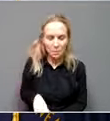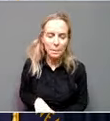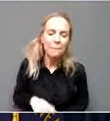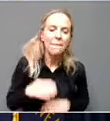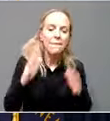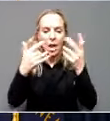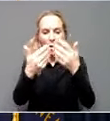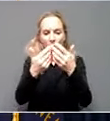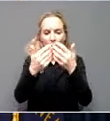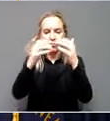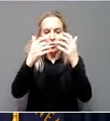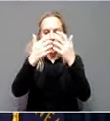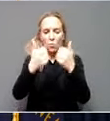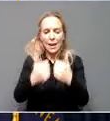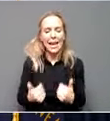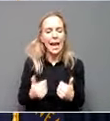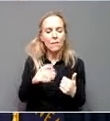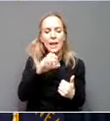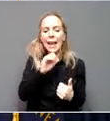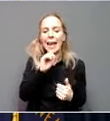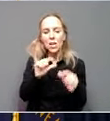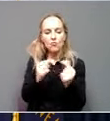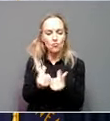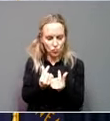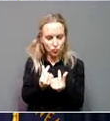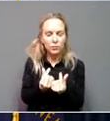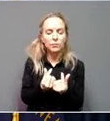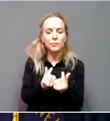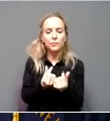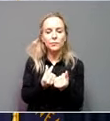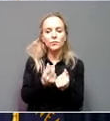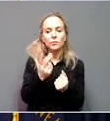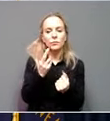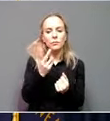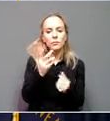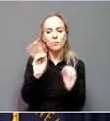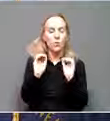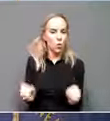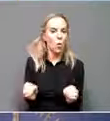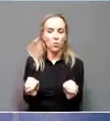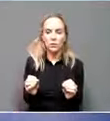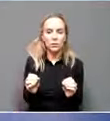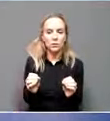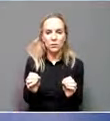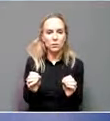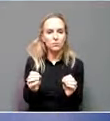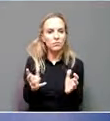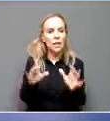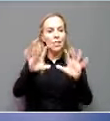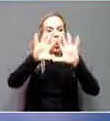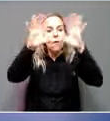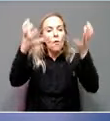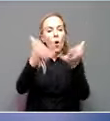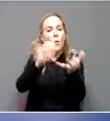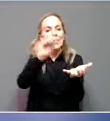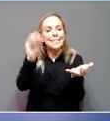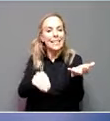group and what we have seen. First of all, no change in the overall percentage of